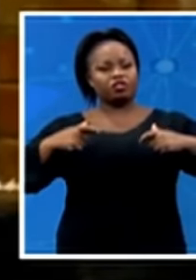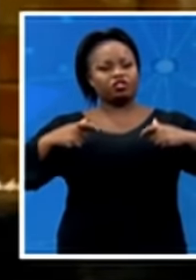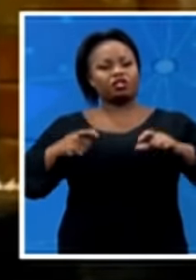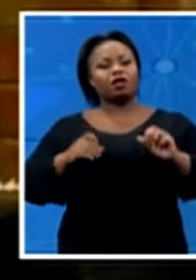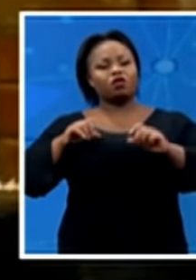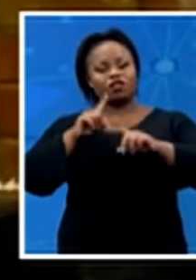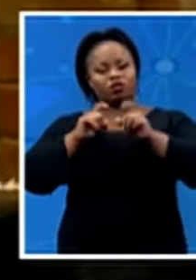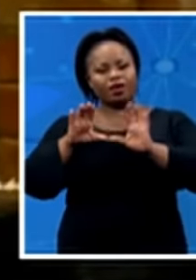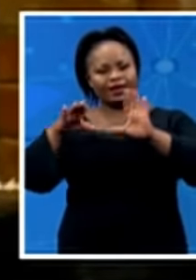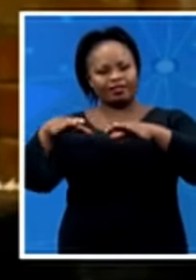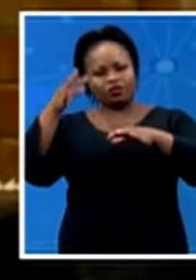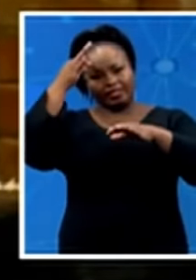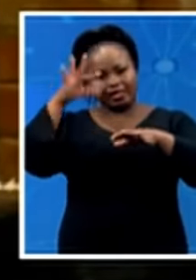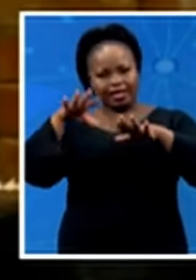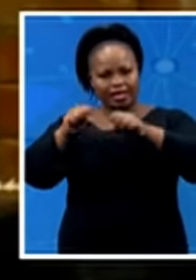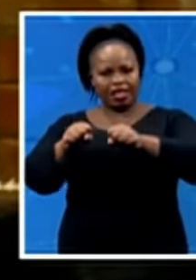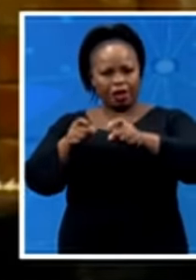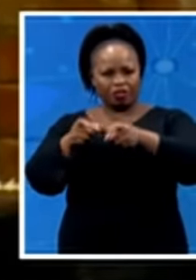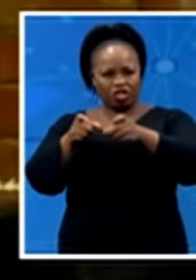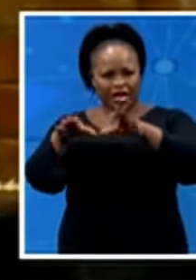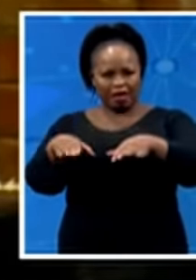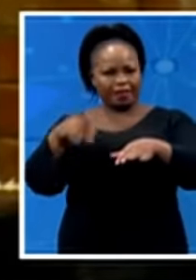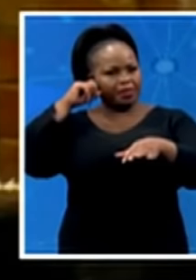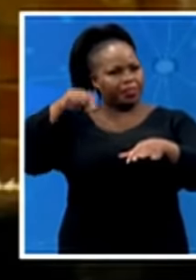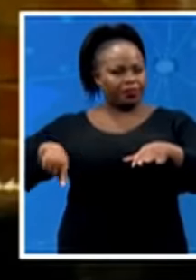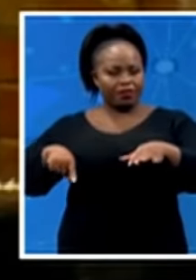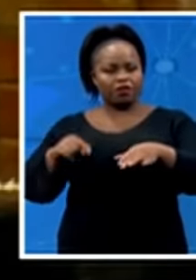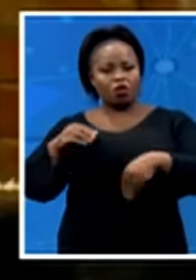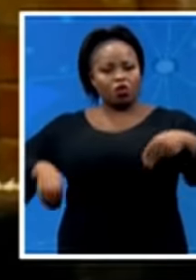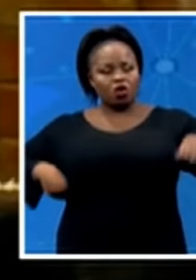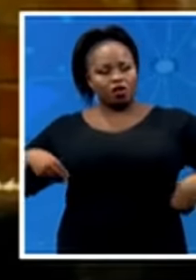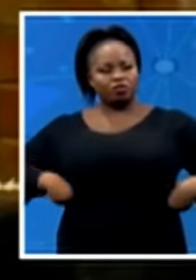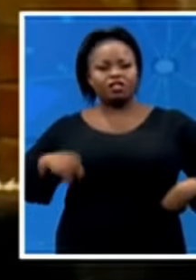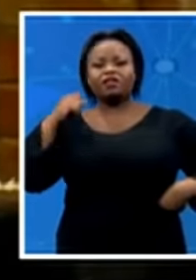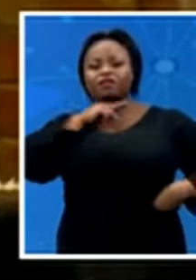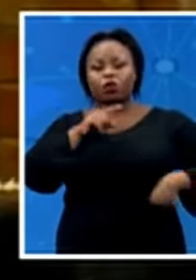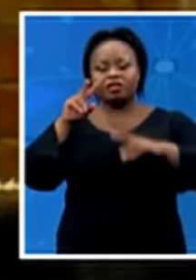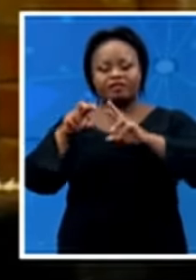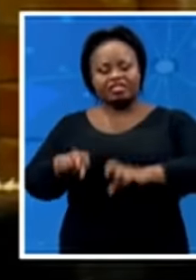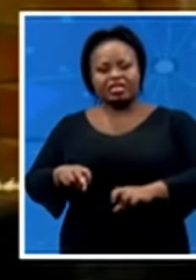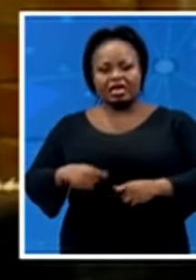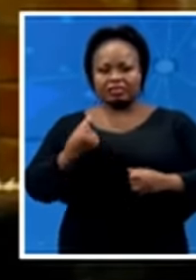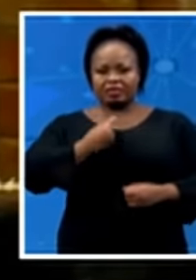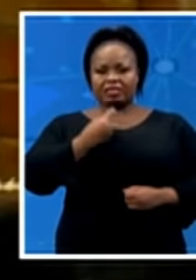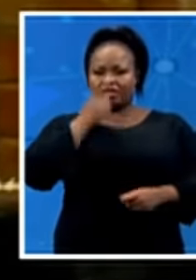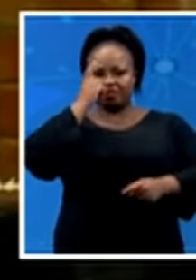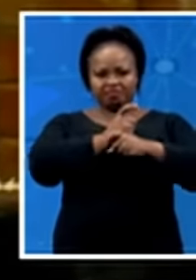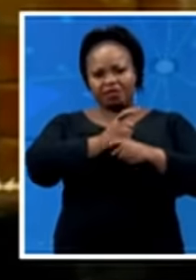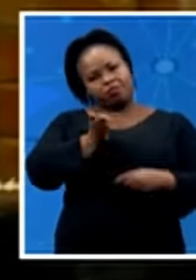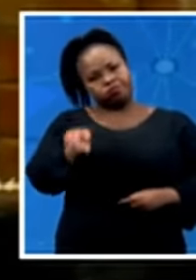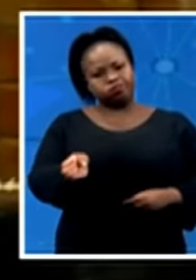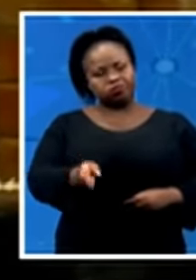capture, corruption and fraud in the public sector, including organs of state, versus Jacob